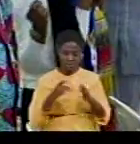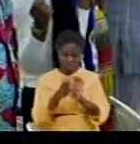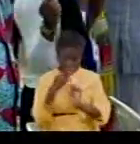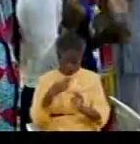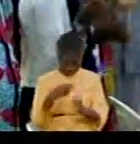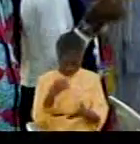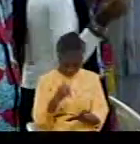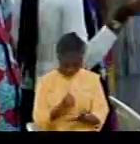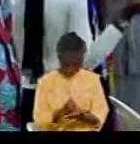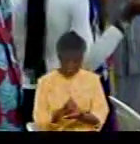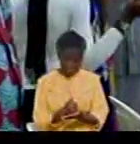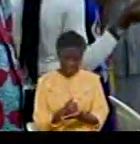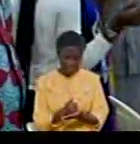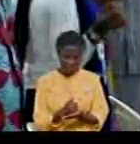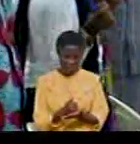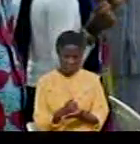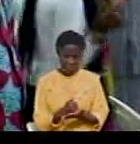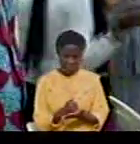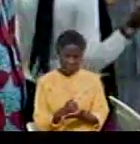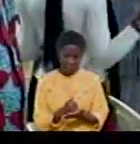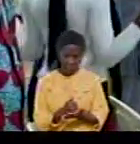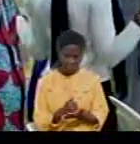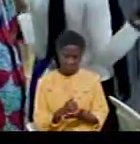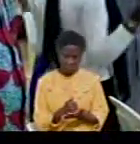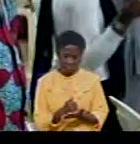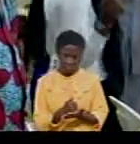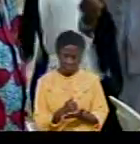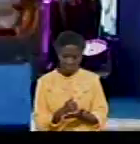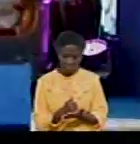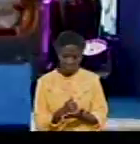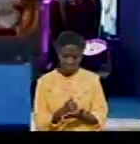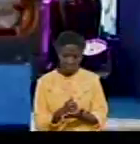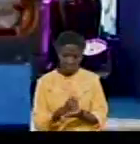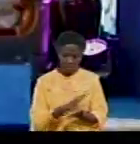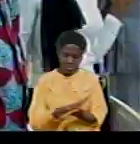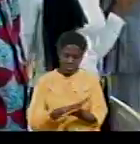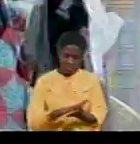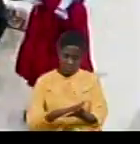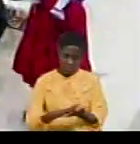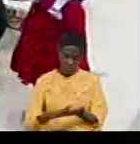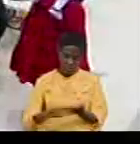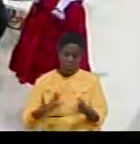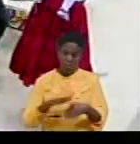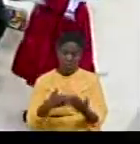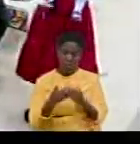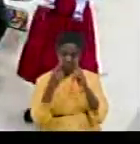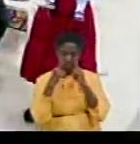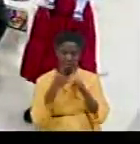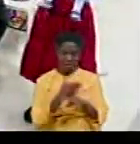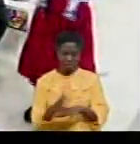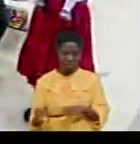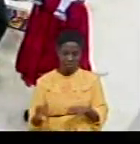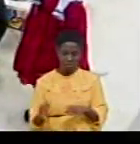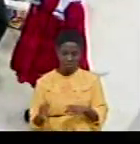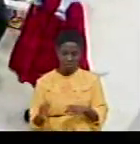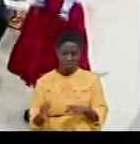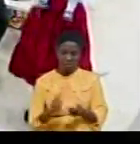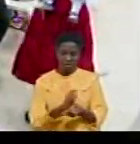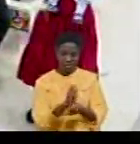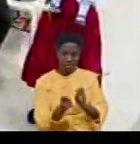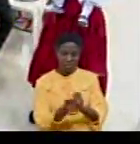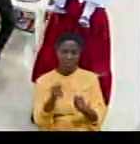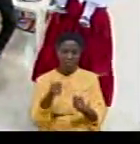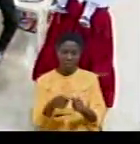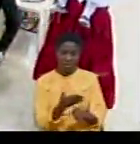Jesus' name. Wipe all the tears away. Change everything